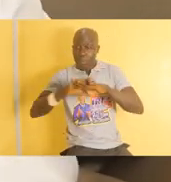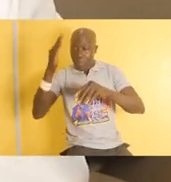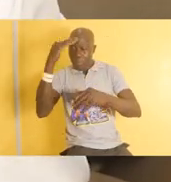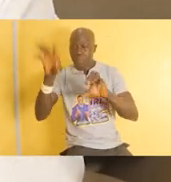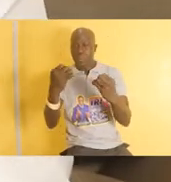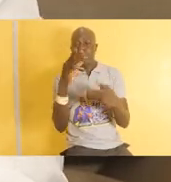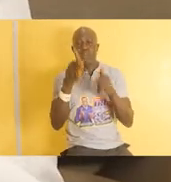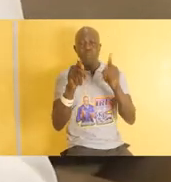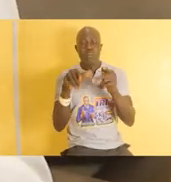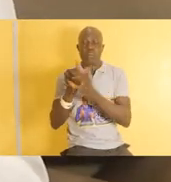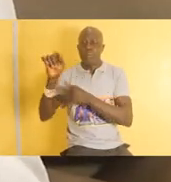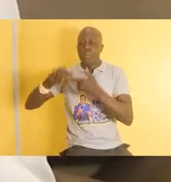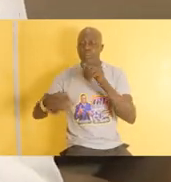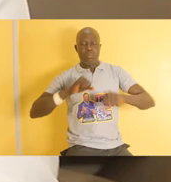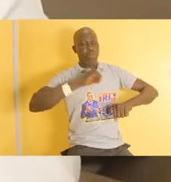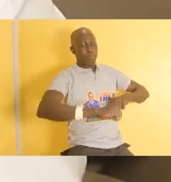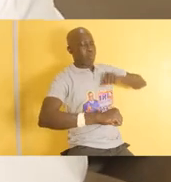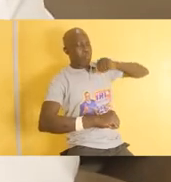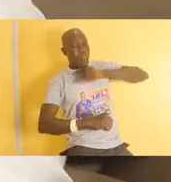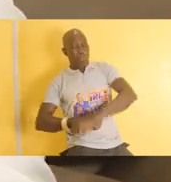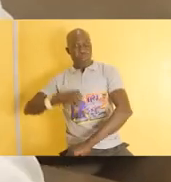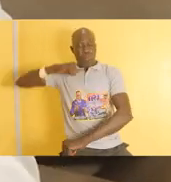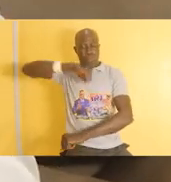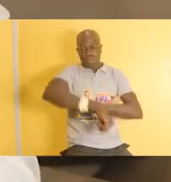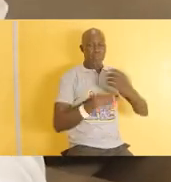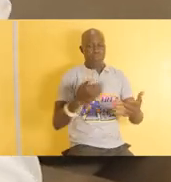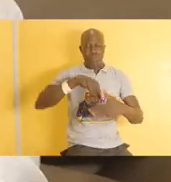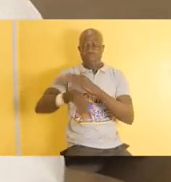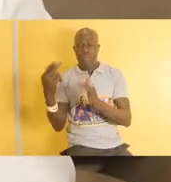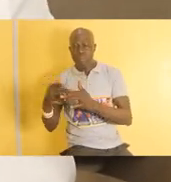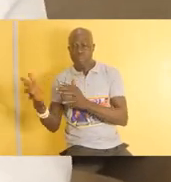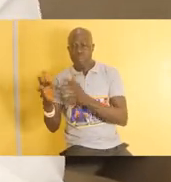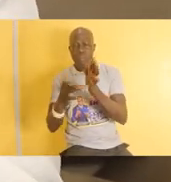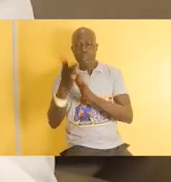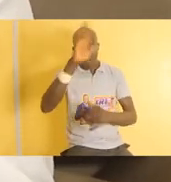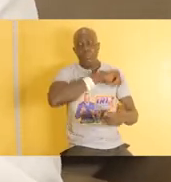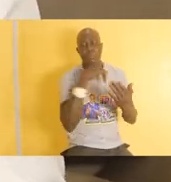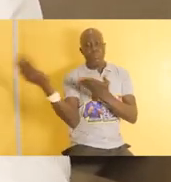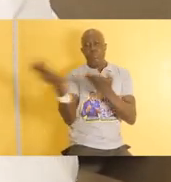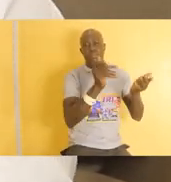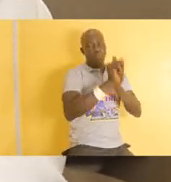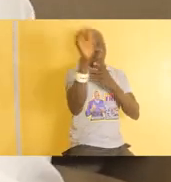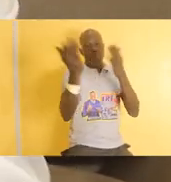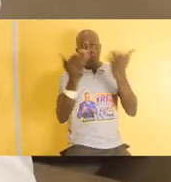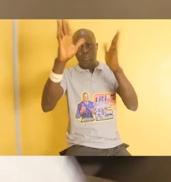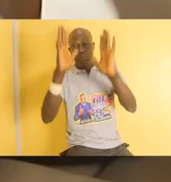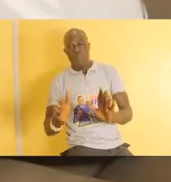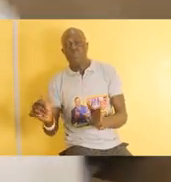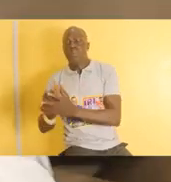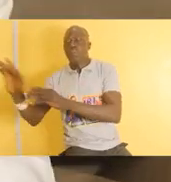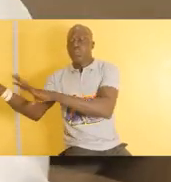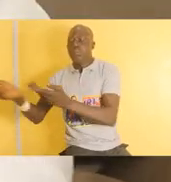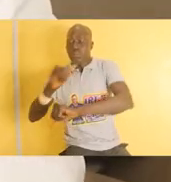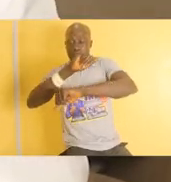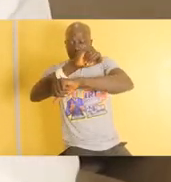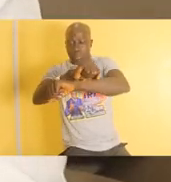of people that they are suffering. Hey, la pasa. In the name of Jesus. They'll be enslaved. They'll